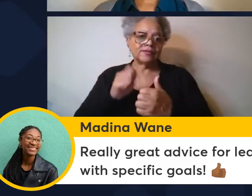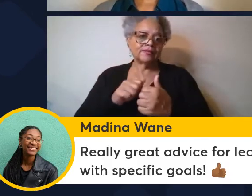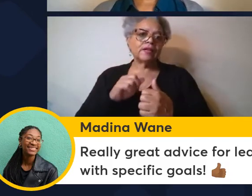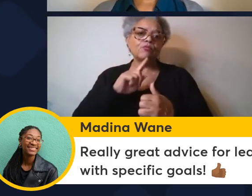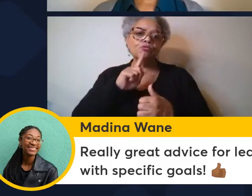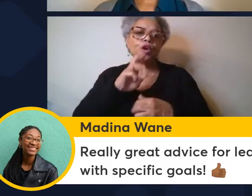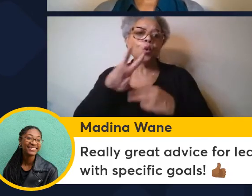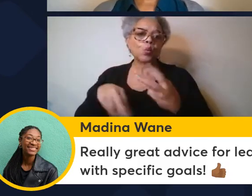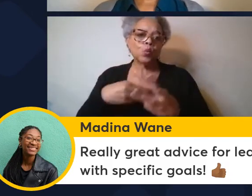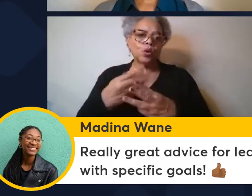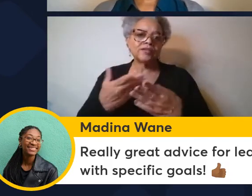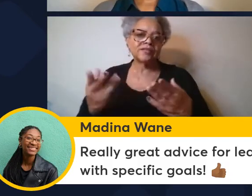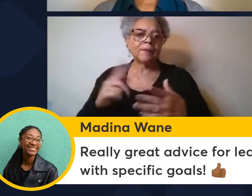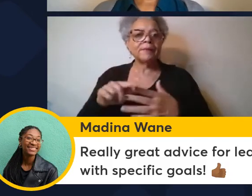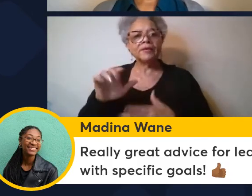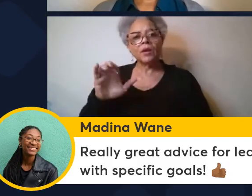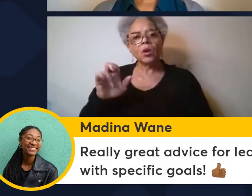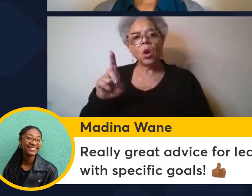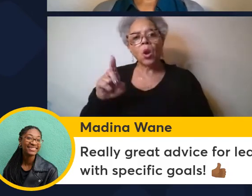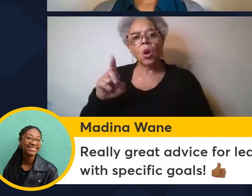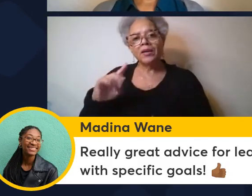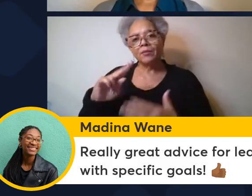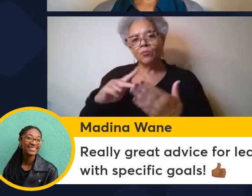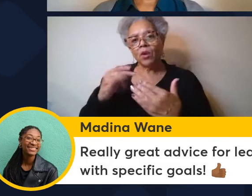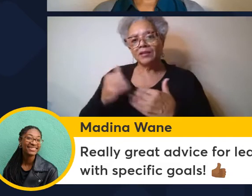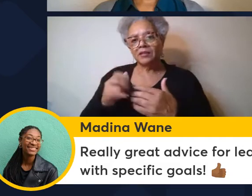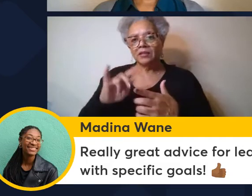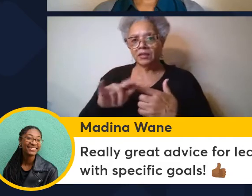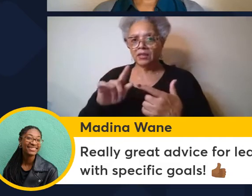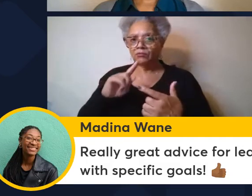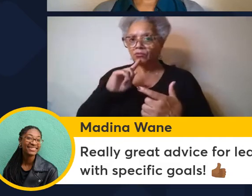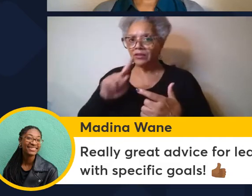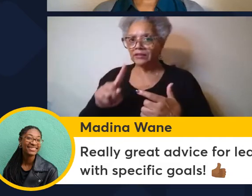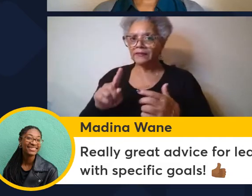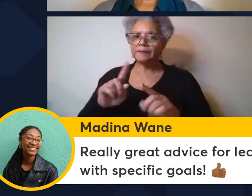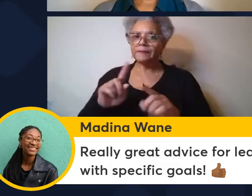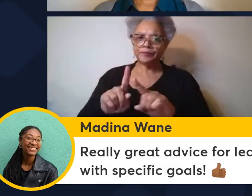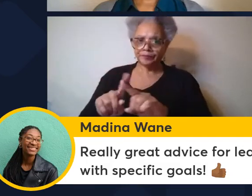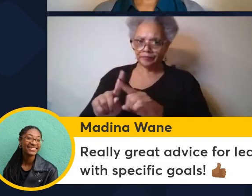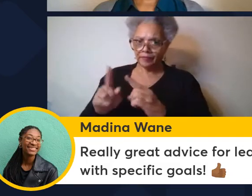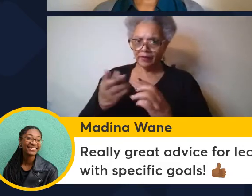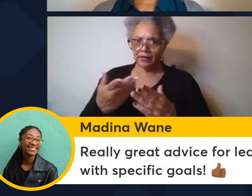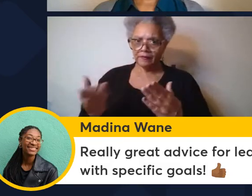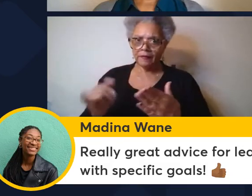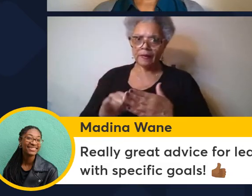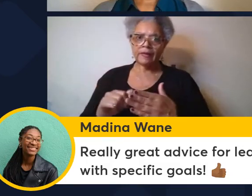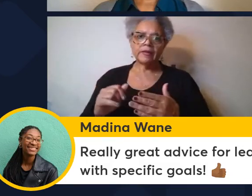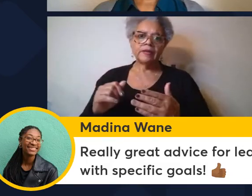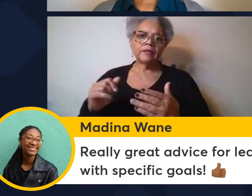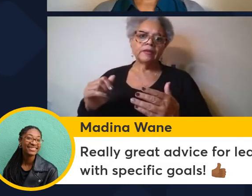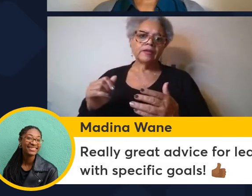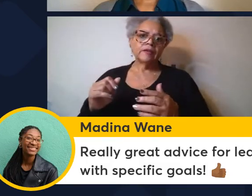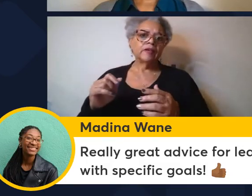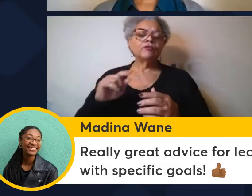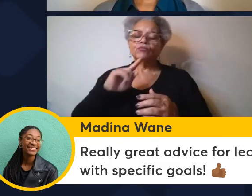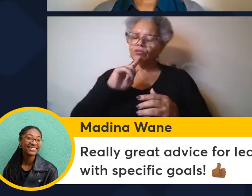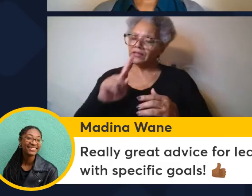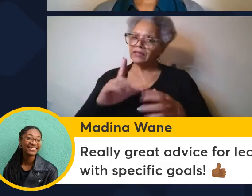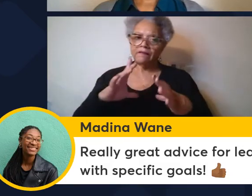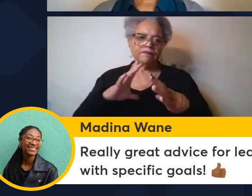But the coding project, the coding courses that you could do, like Code Academy and things, and also some paid things, absolutely